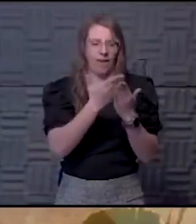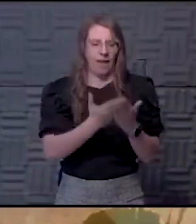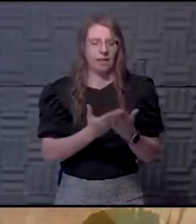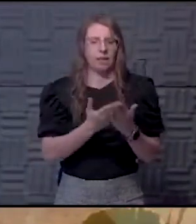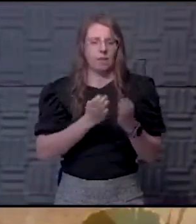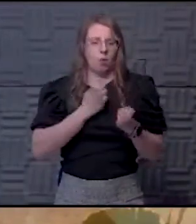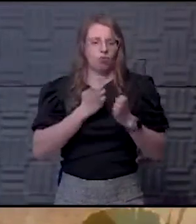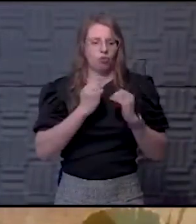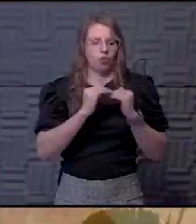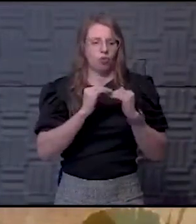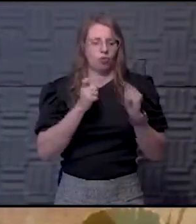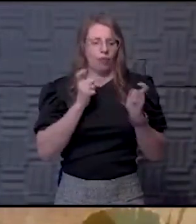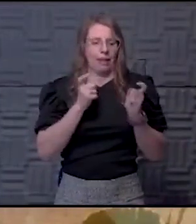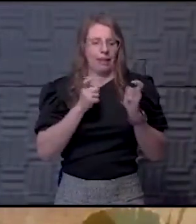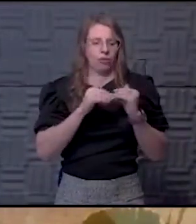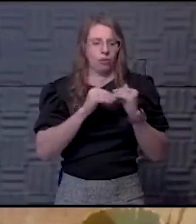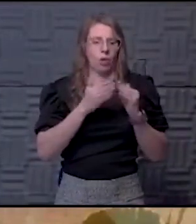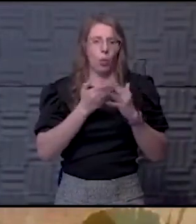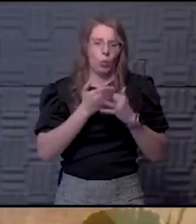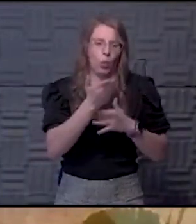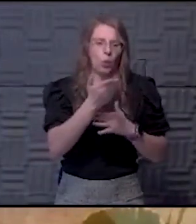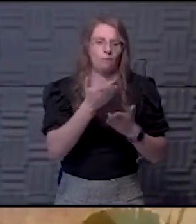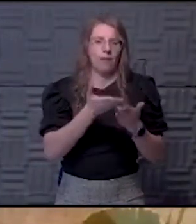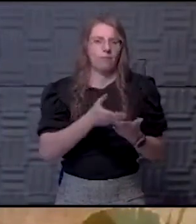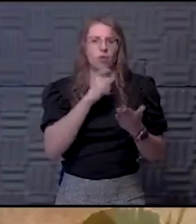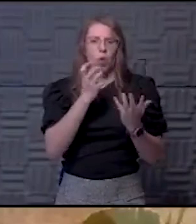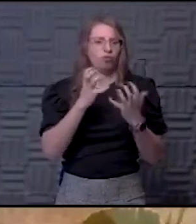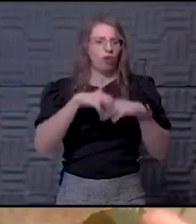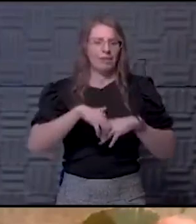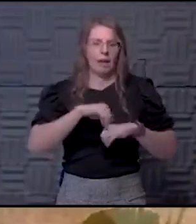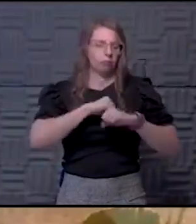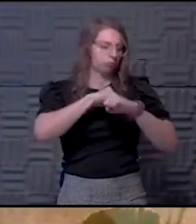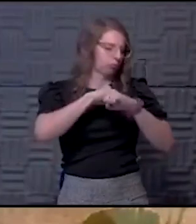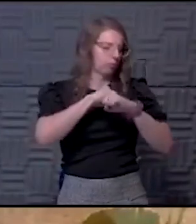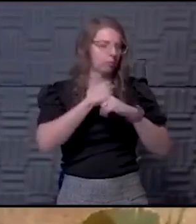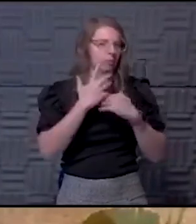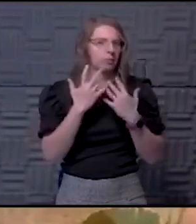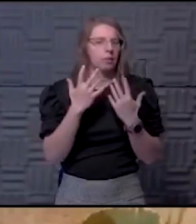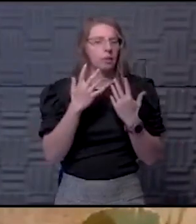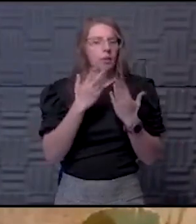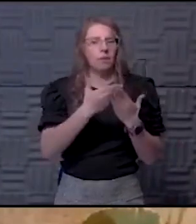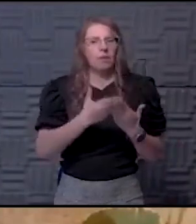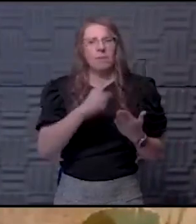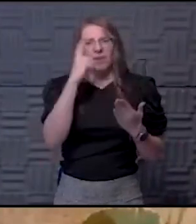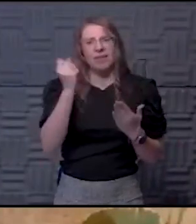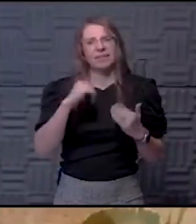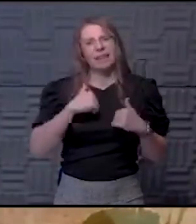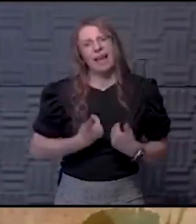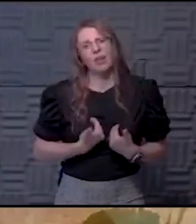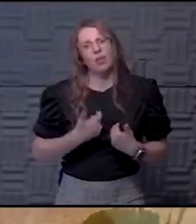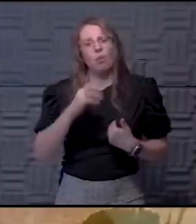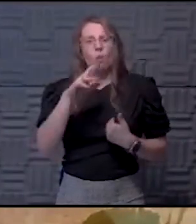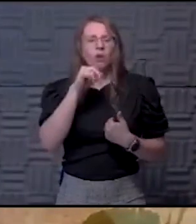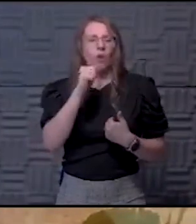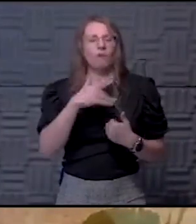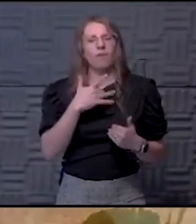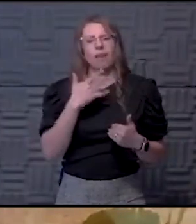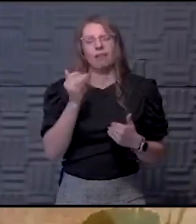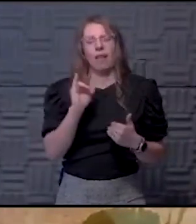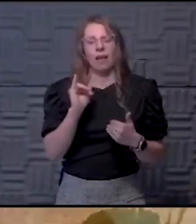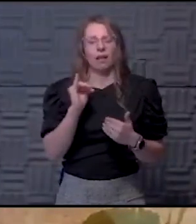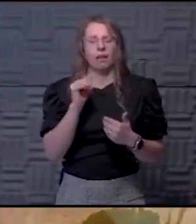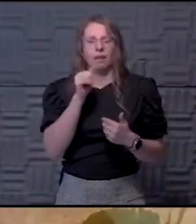emotional regulation through the facts, but don't shut down to the facts simply because you're tired or you don't feel like it